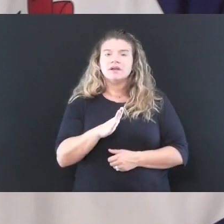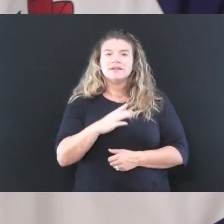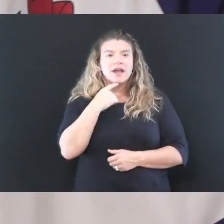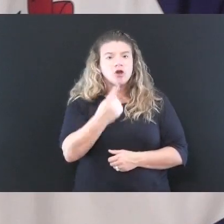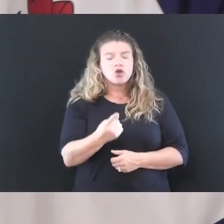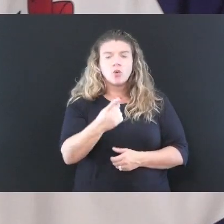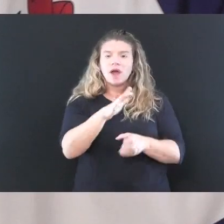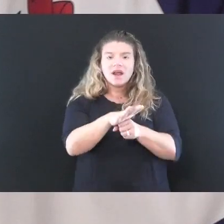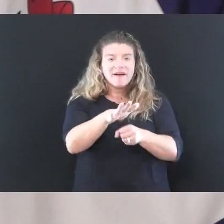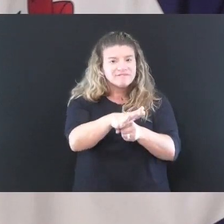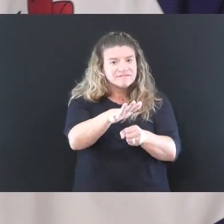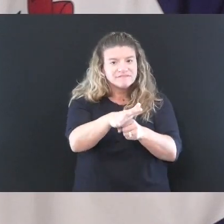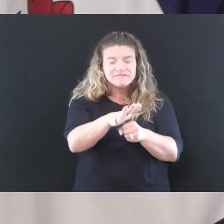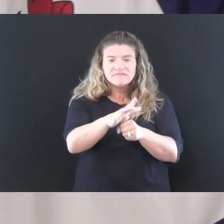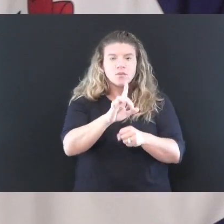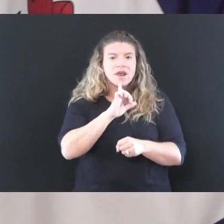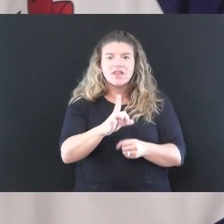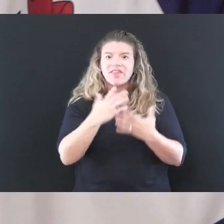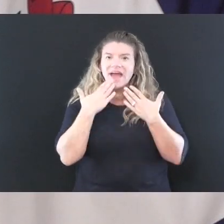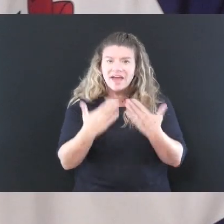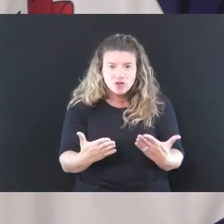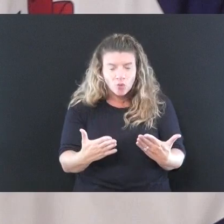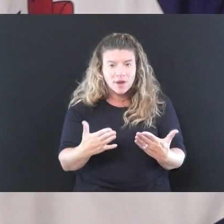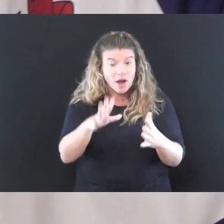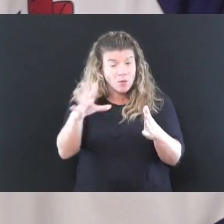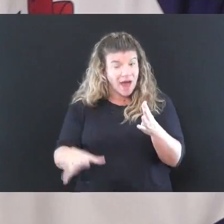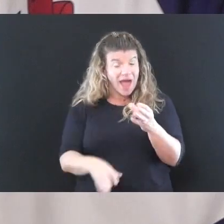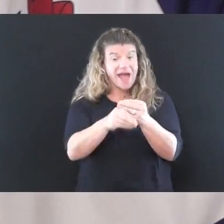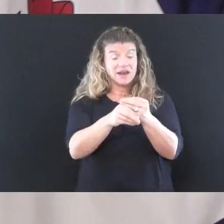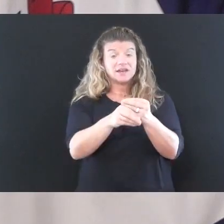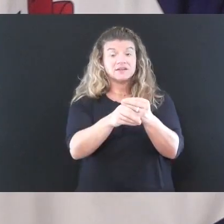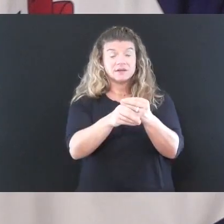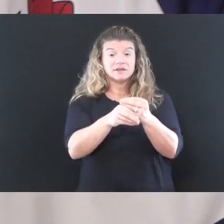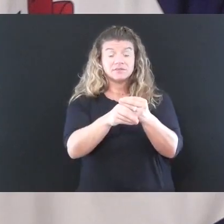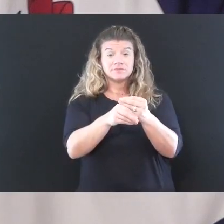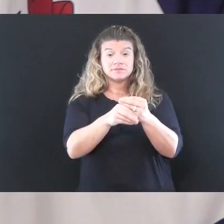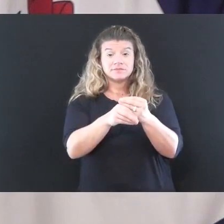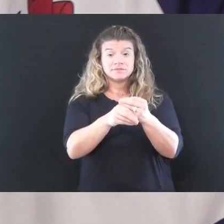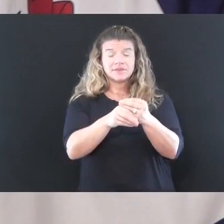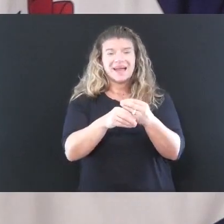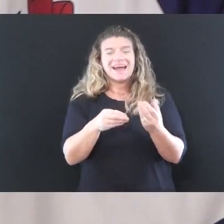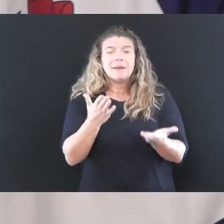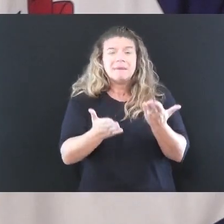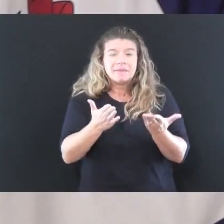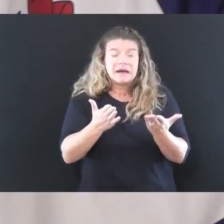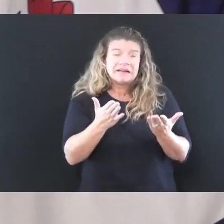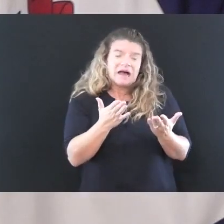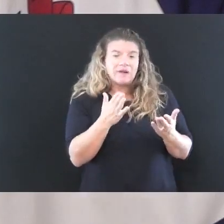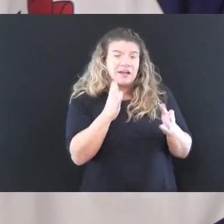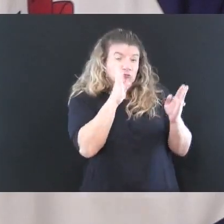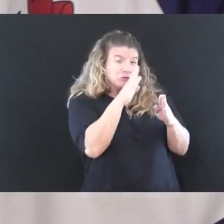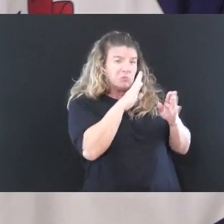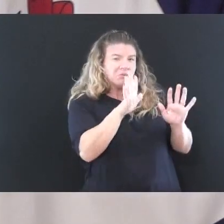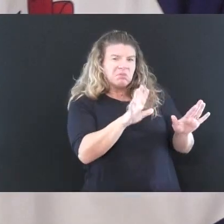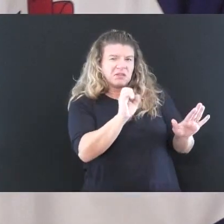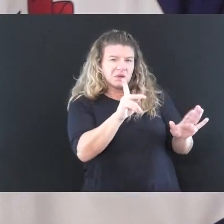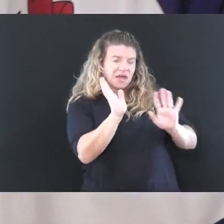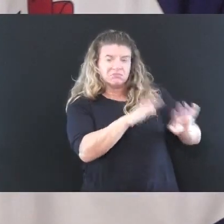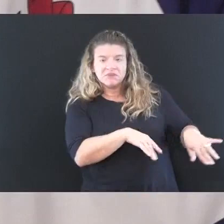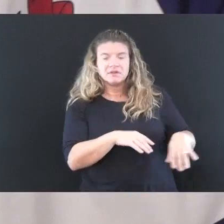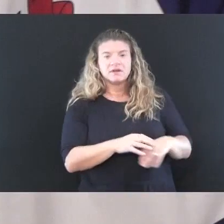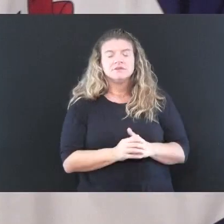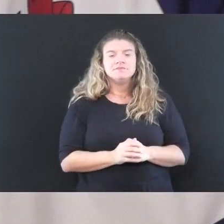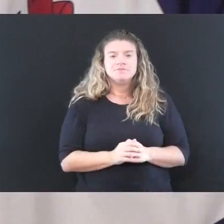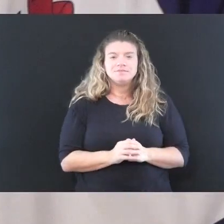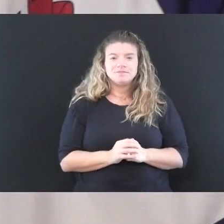want to just add just this. And maybe I'll get in a little bit of trouble here, but if I do, who cares? You